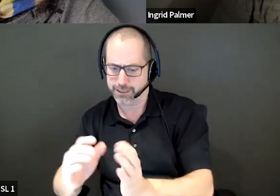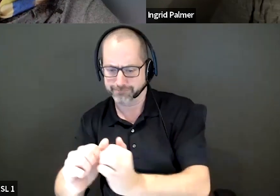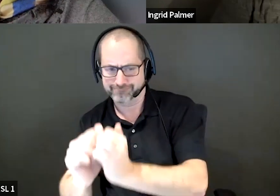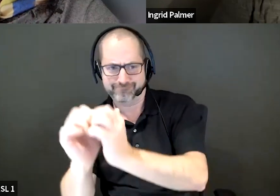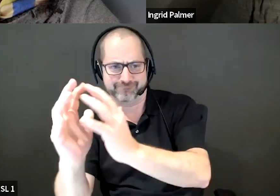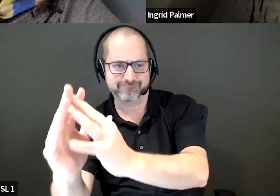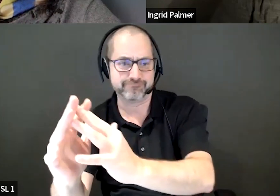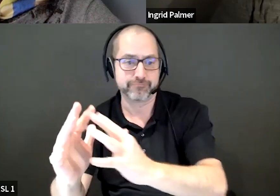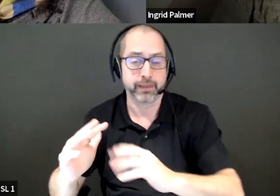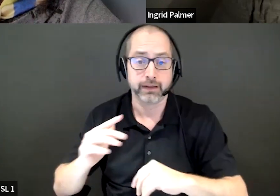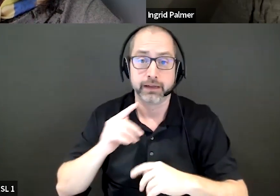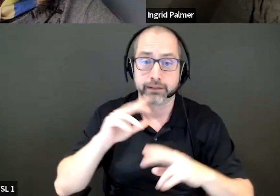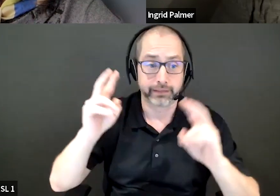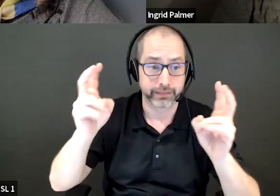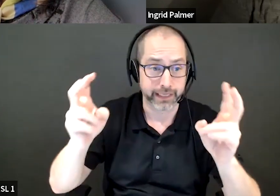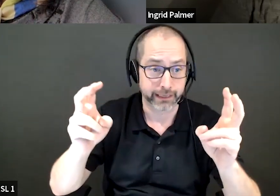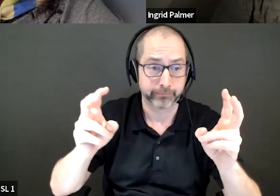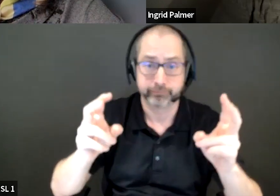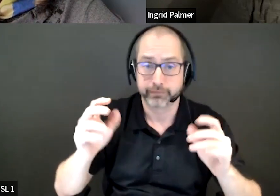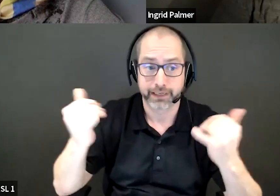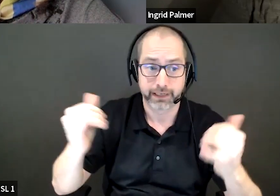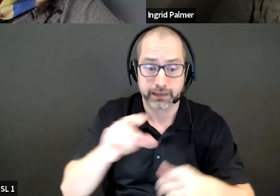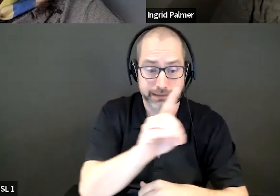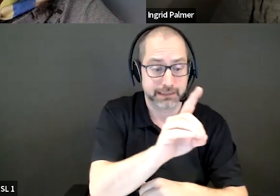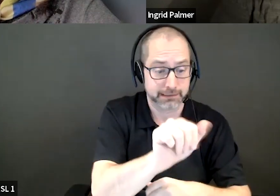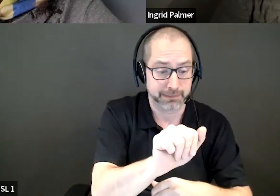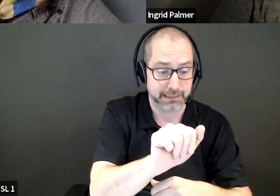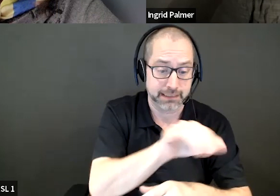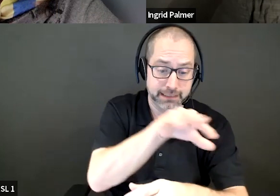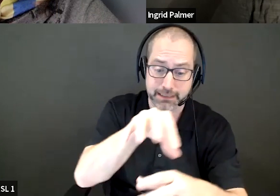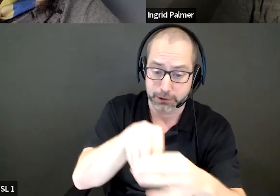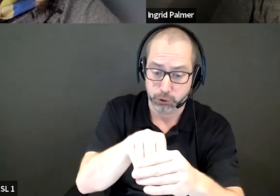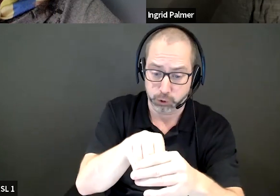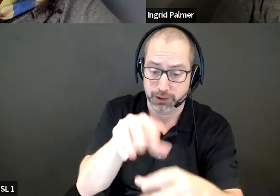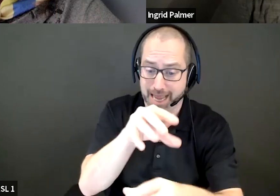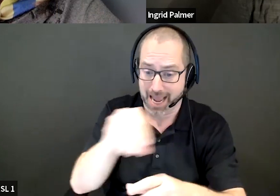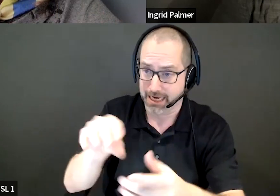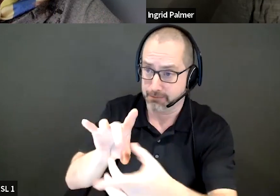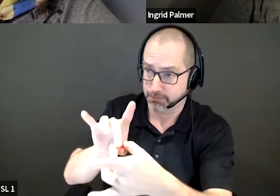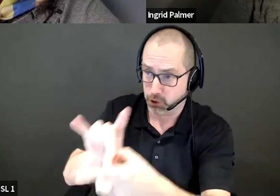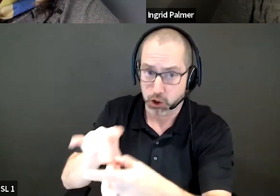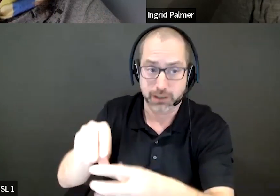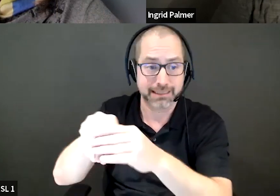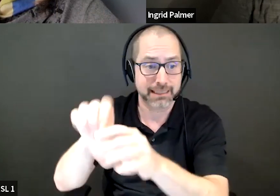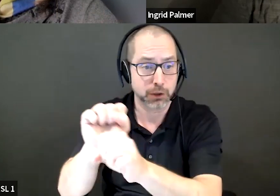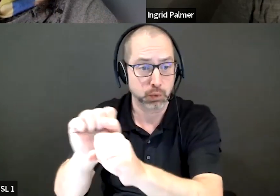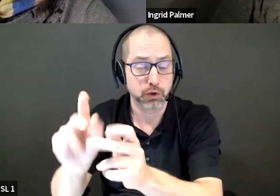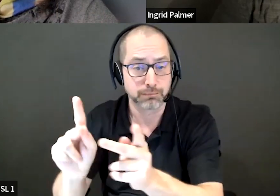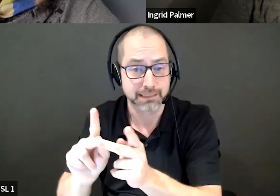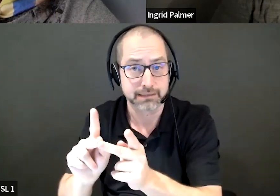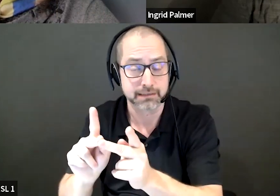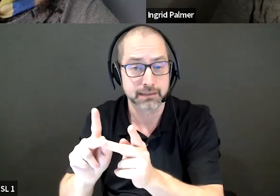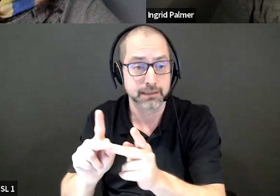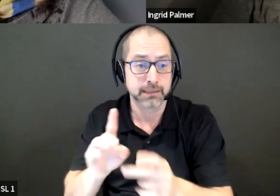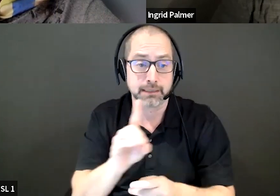theme for this year's conference is disability, inclusion, and belonging in the workplace. The